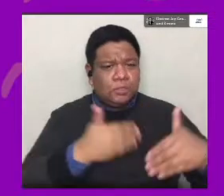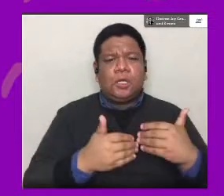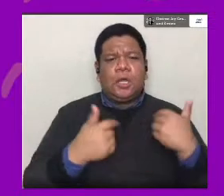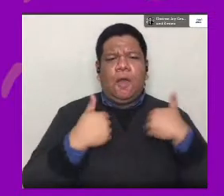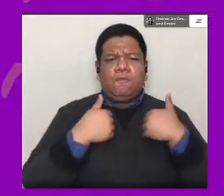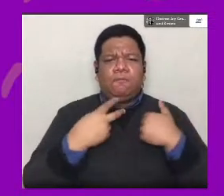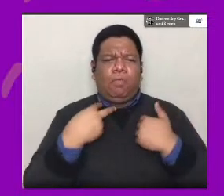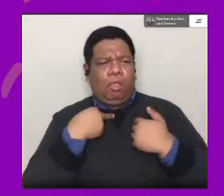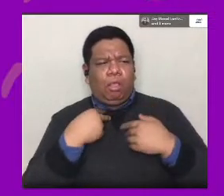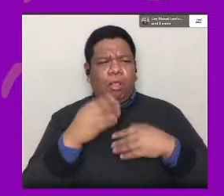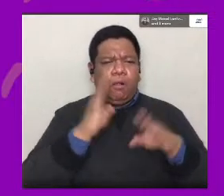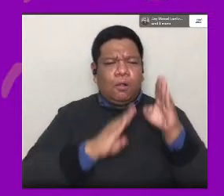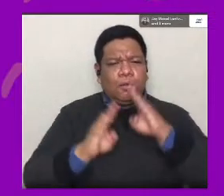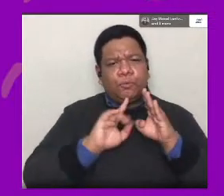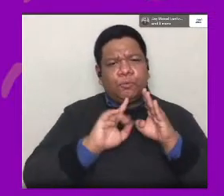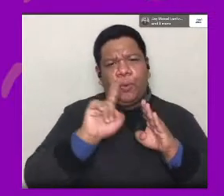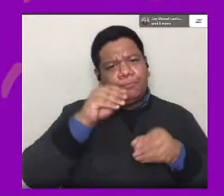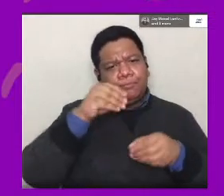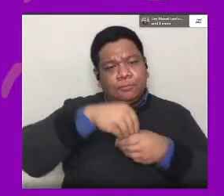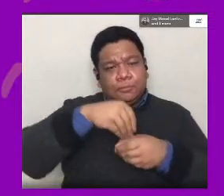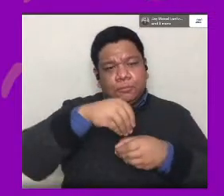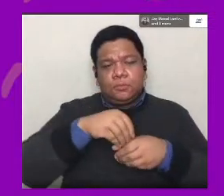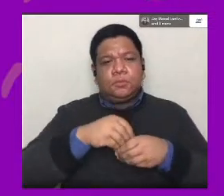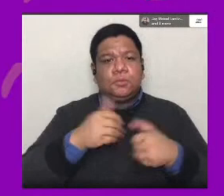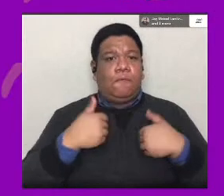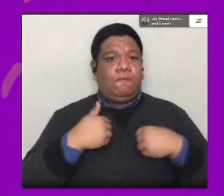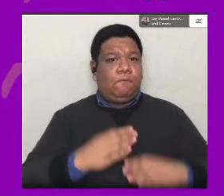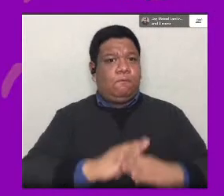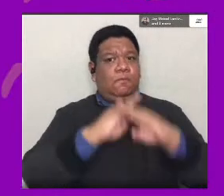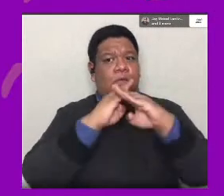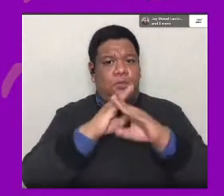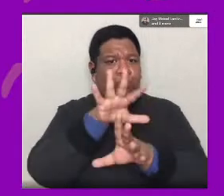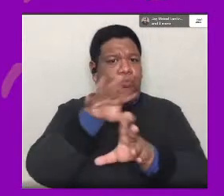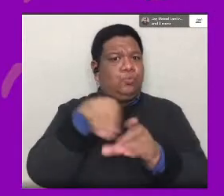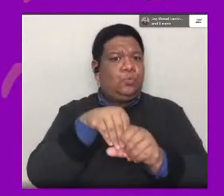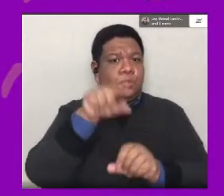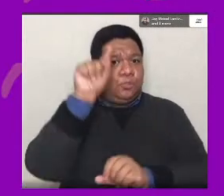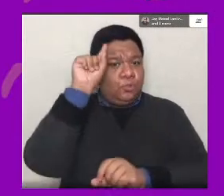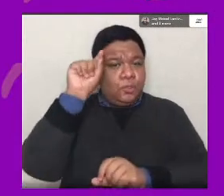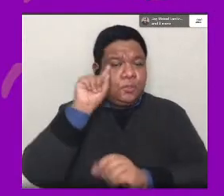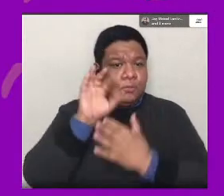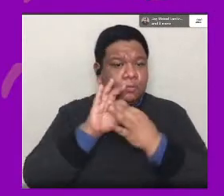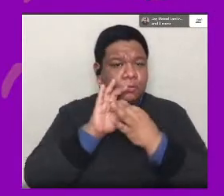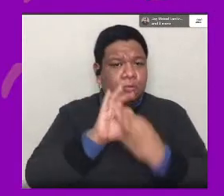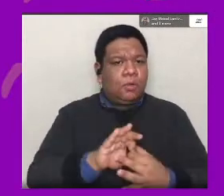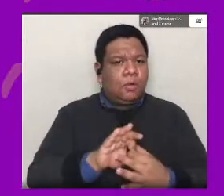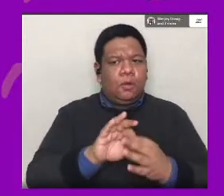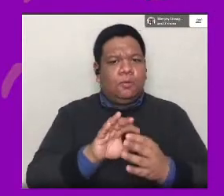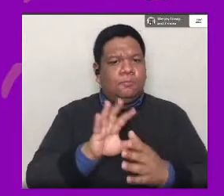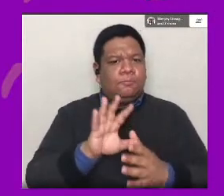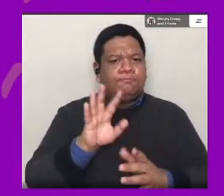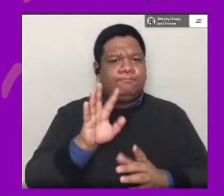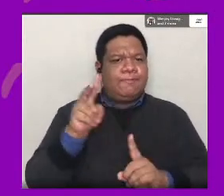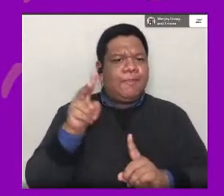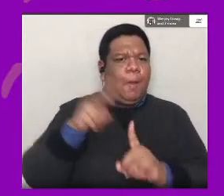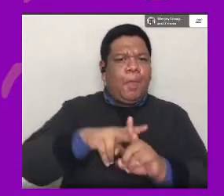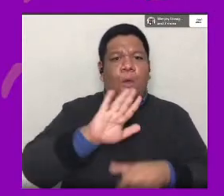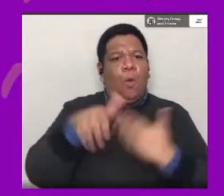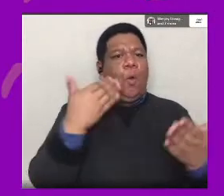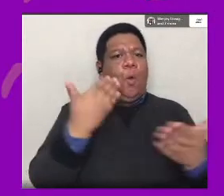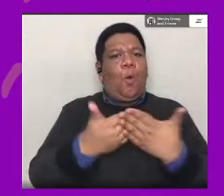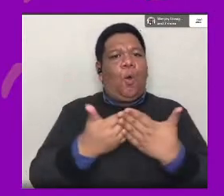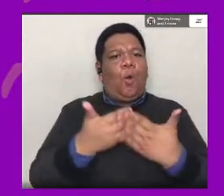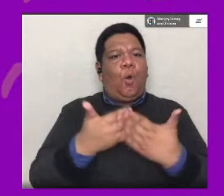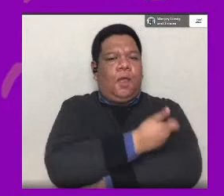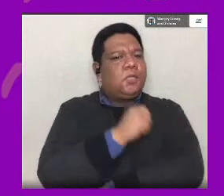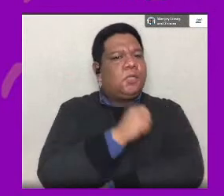sectors. There are barriers, including gender, that apply to all immunization programs, not just COVID-19.